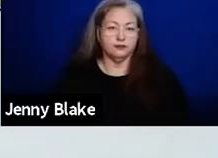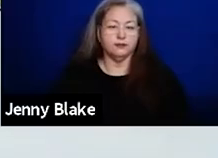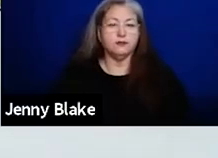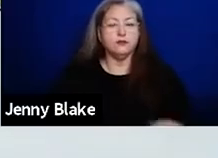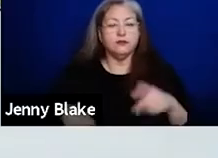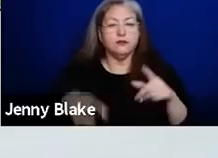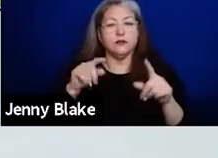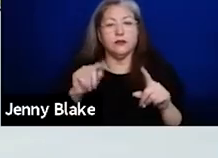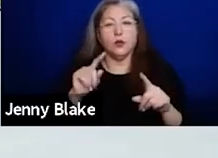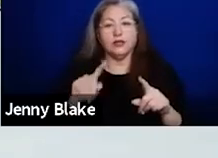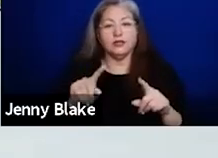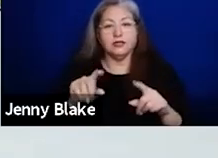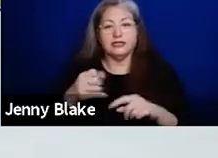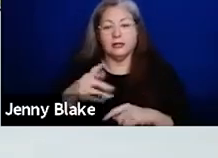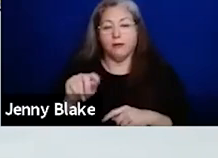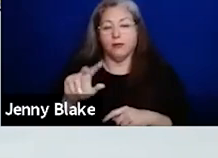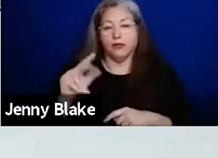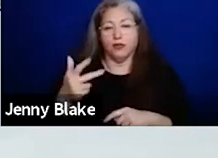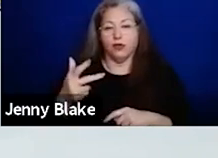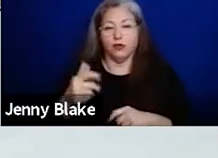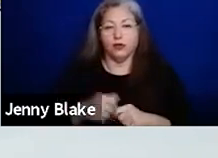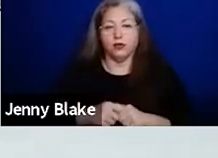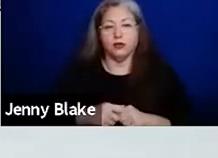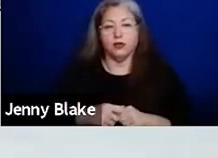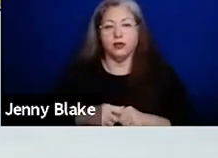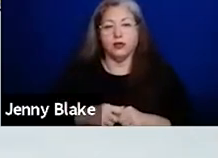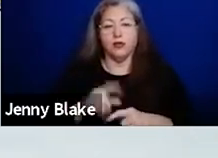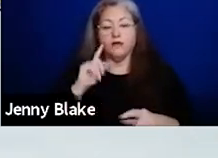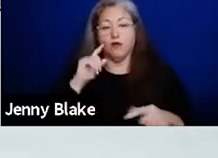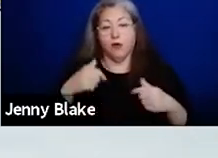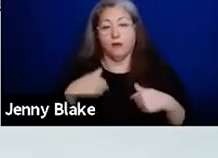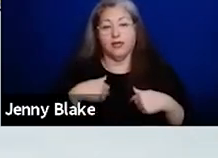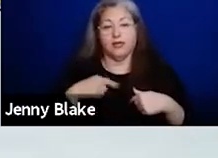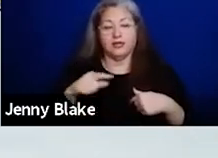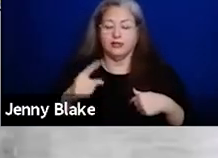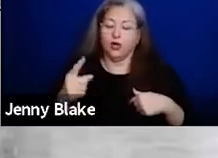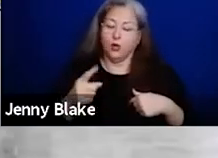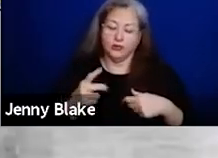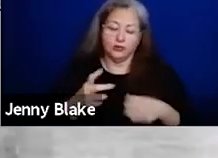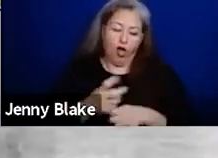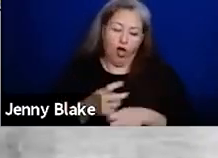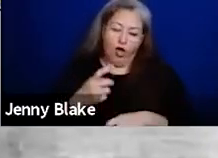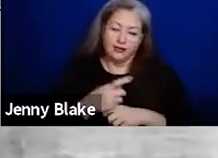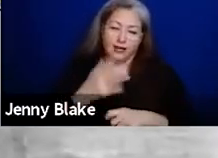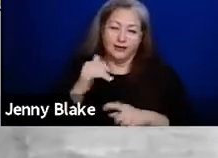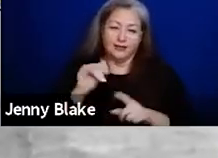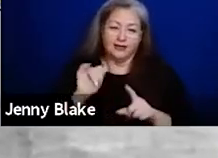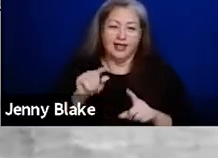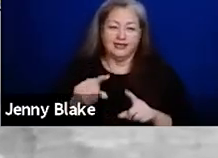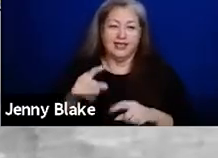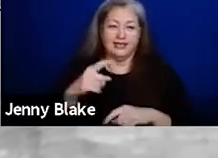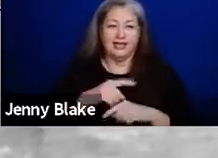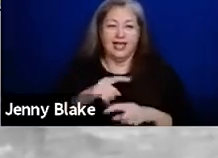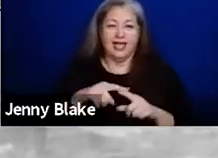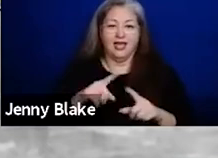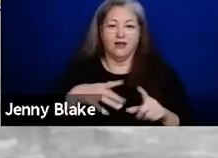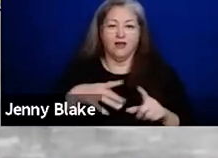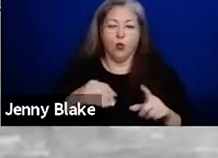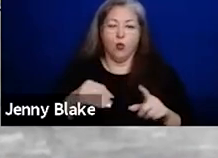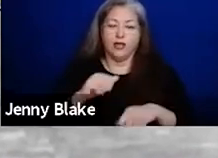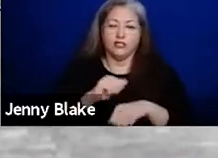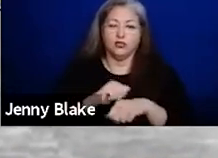That was September 3rd. And for me, that's always a hard day for us because that's the day of the Whitestone